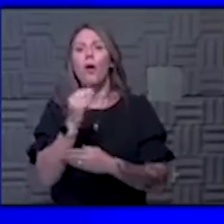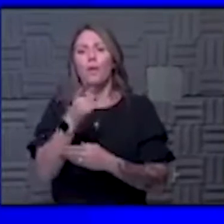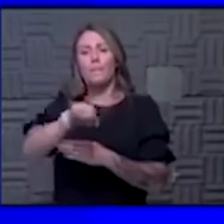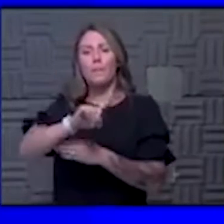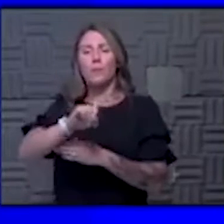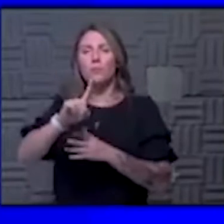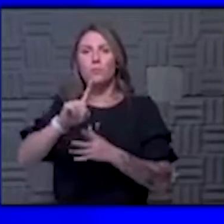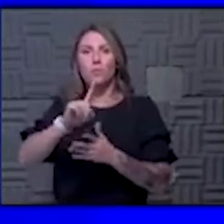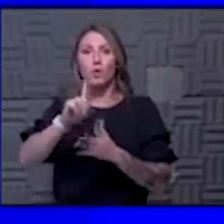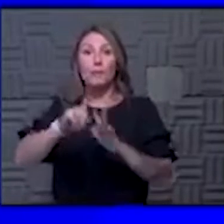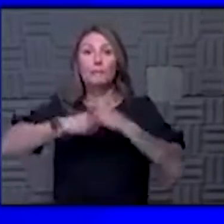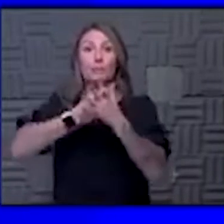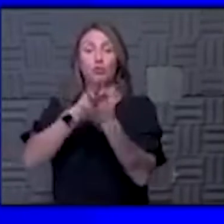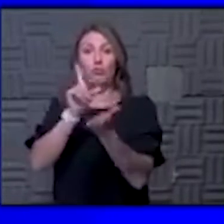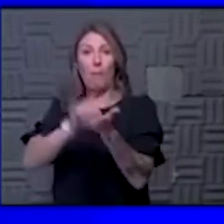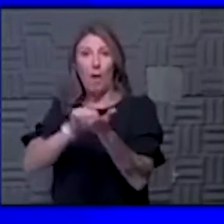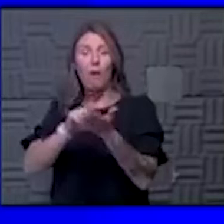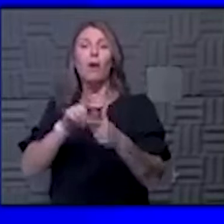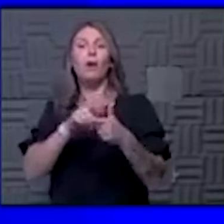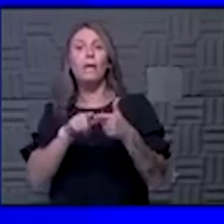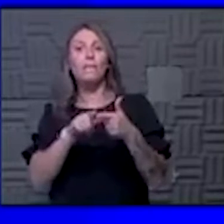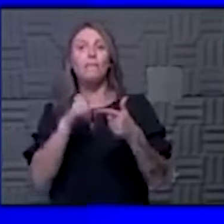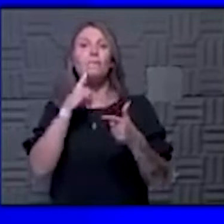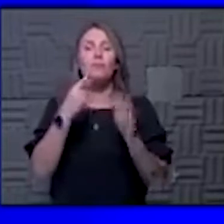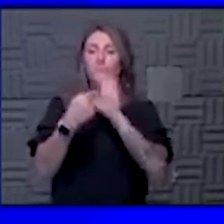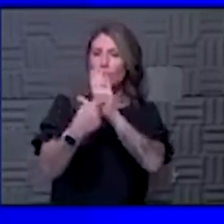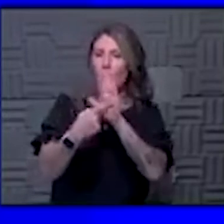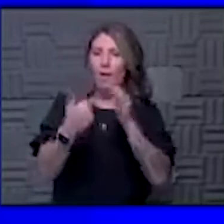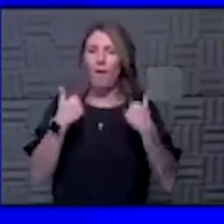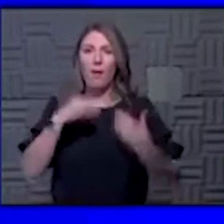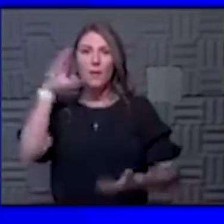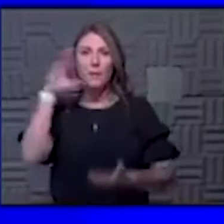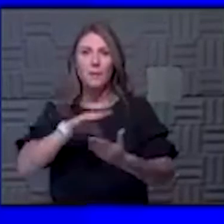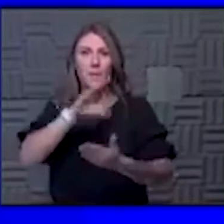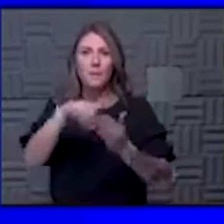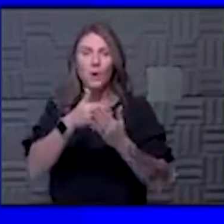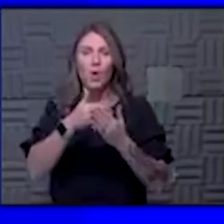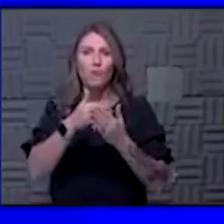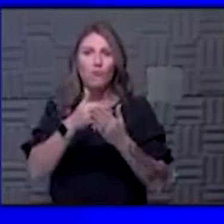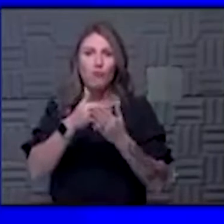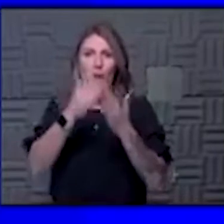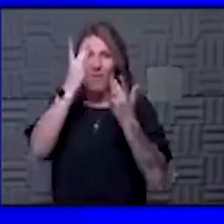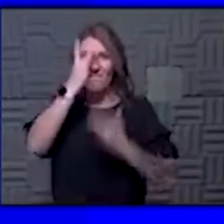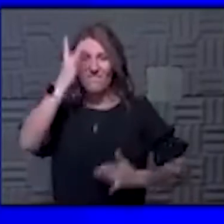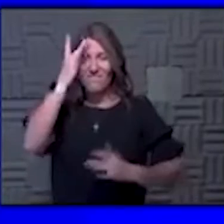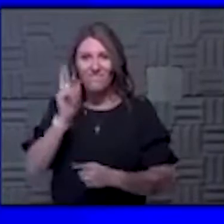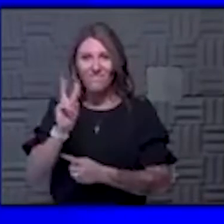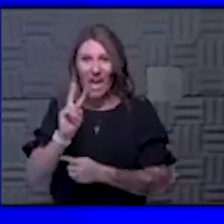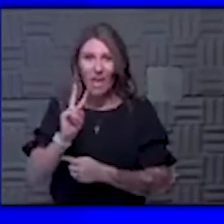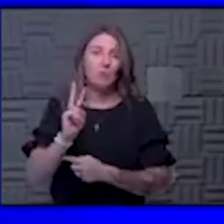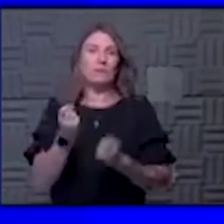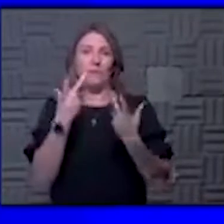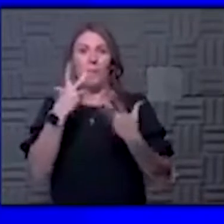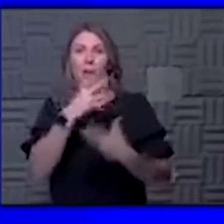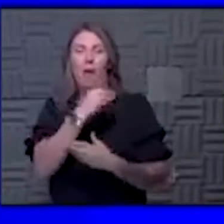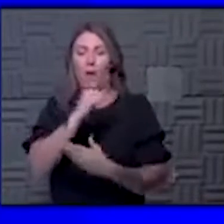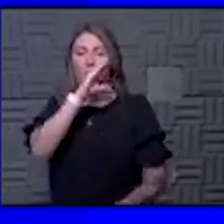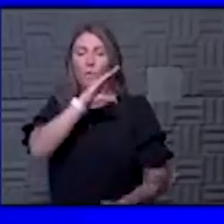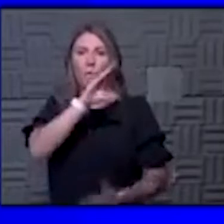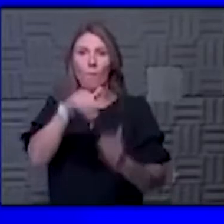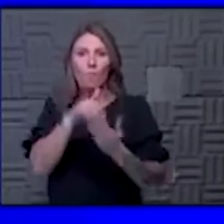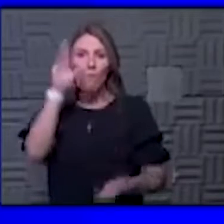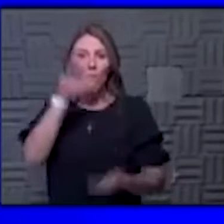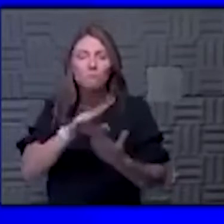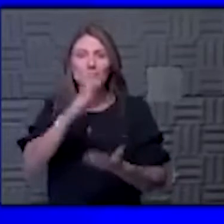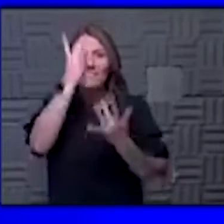that was initially published, showing that you maybe do have a reduction in the overall viral load, you have a reduction in overall disease